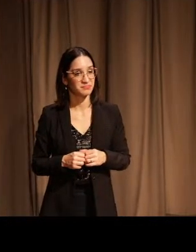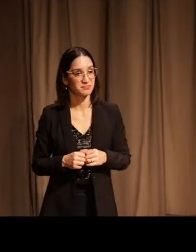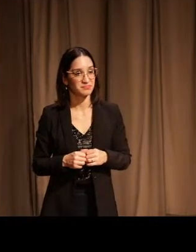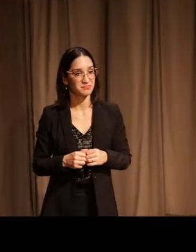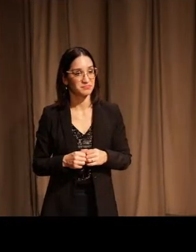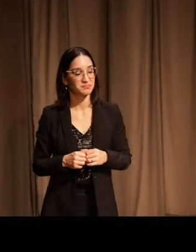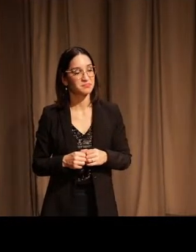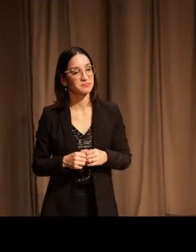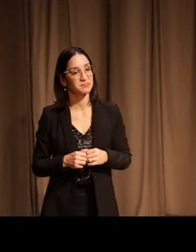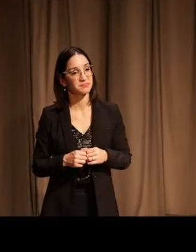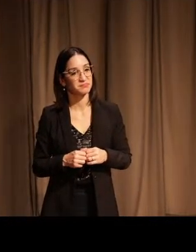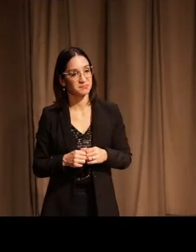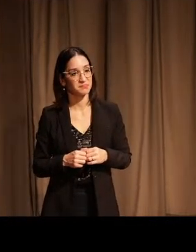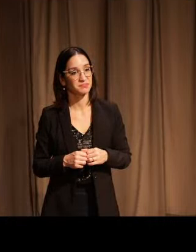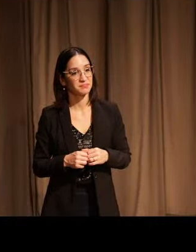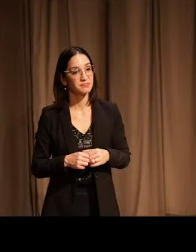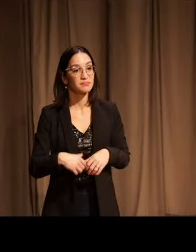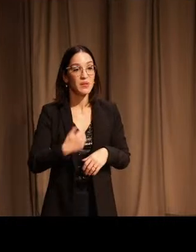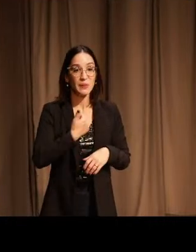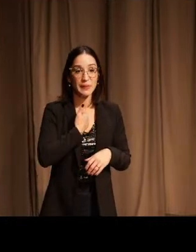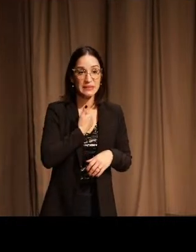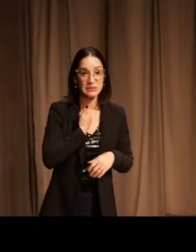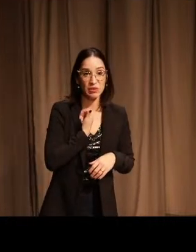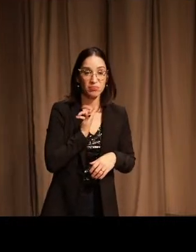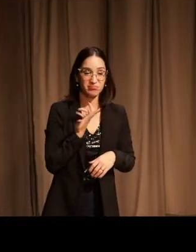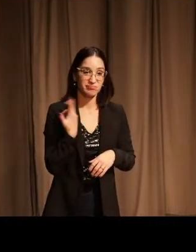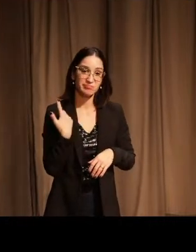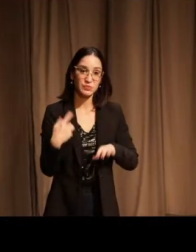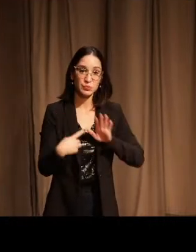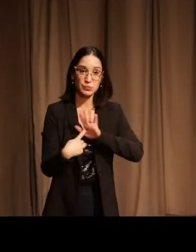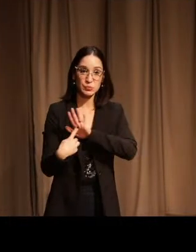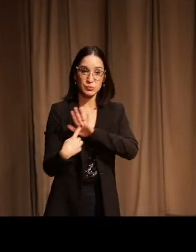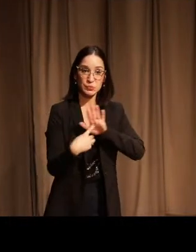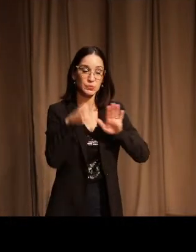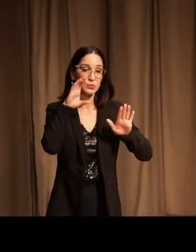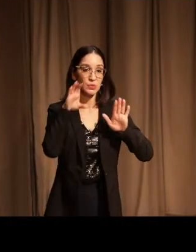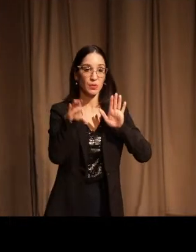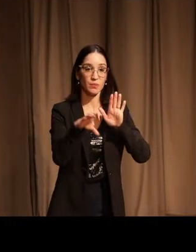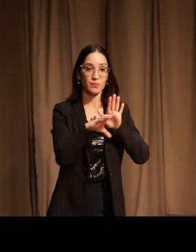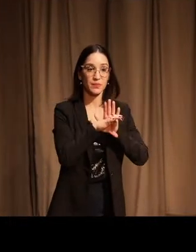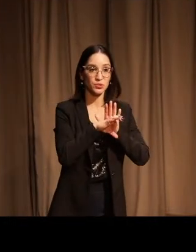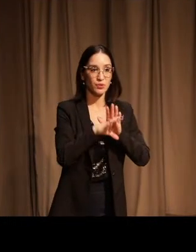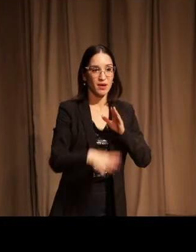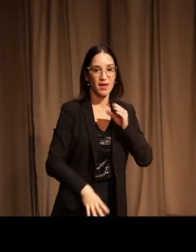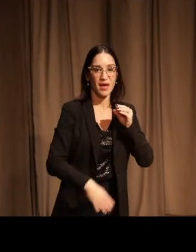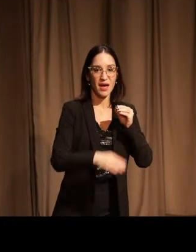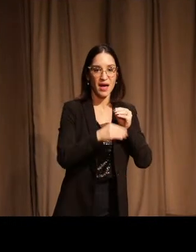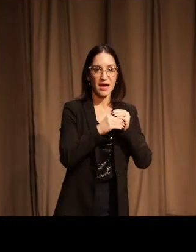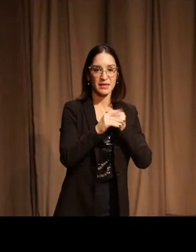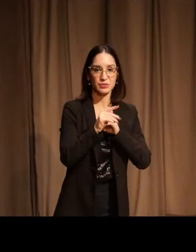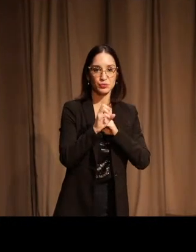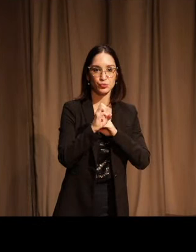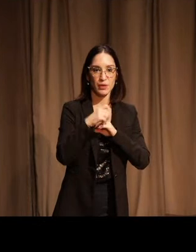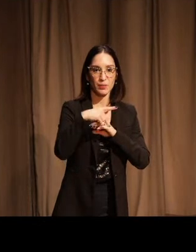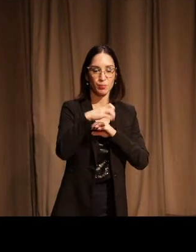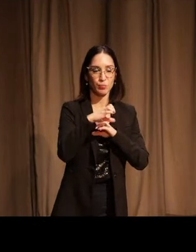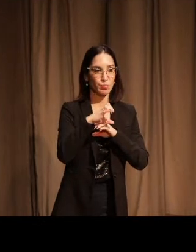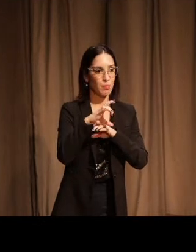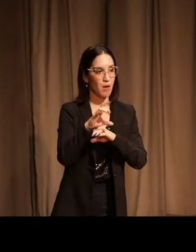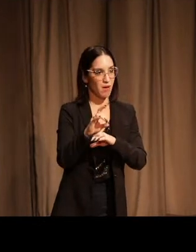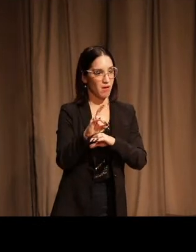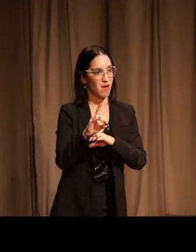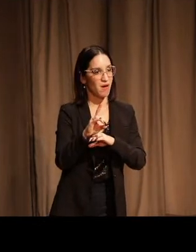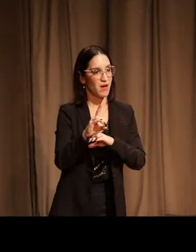And I also use myself as a model by putting the phone on the tripod and choose my outfits also for